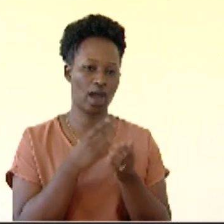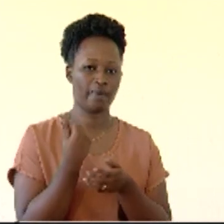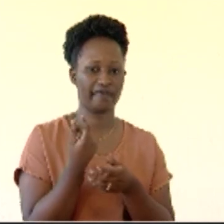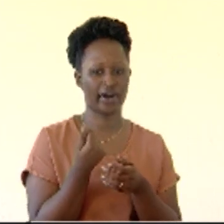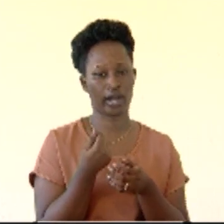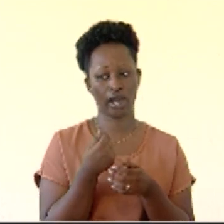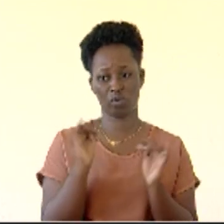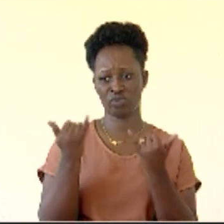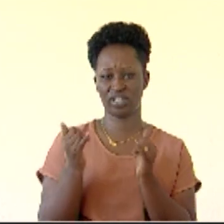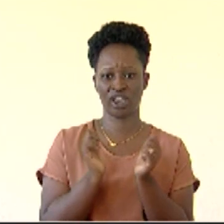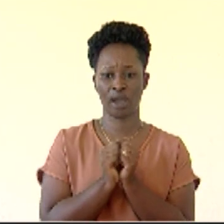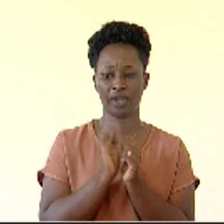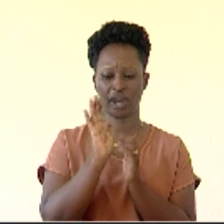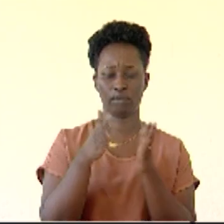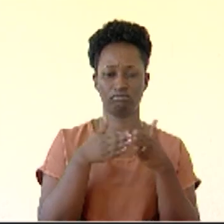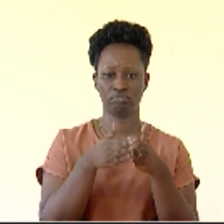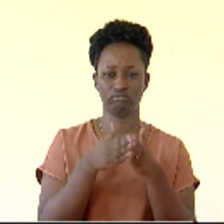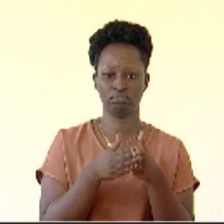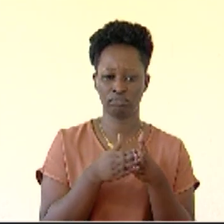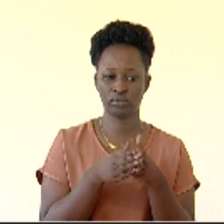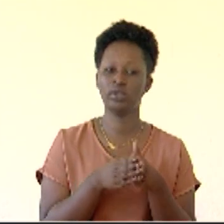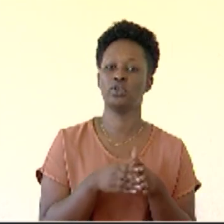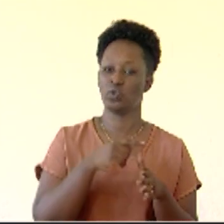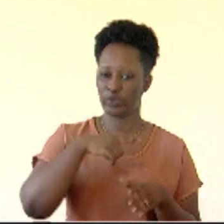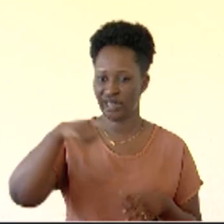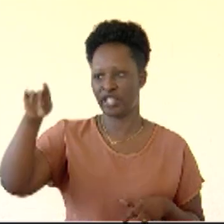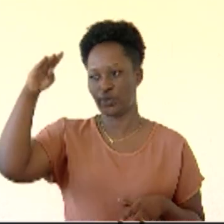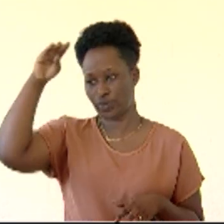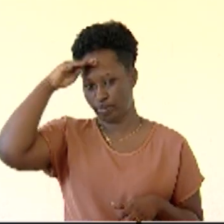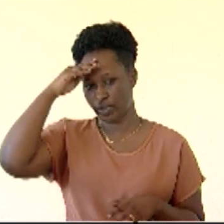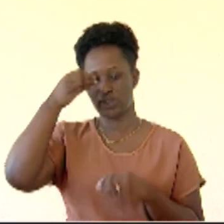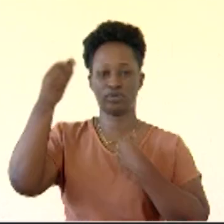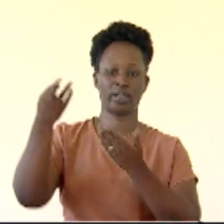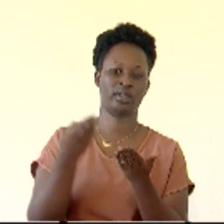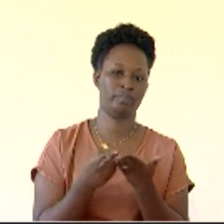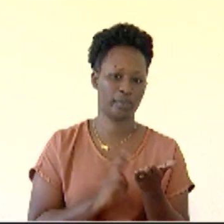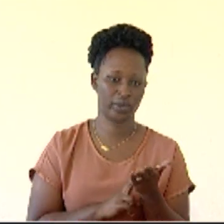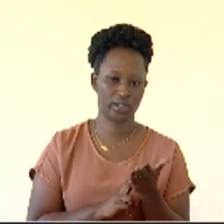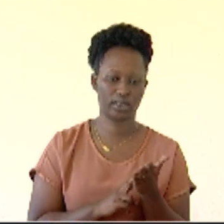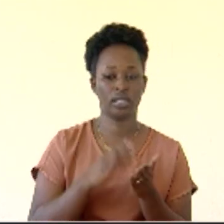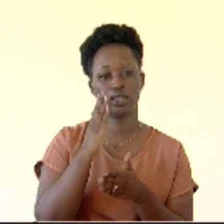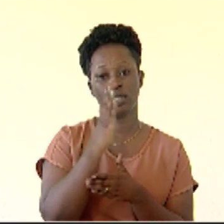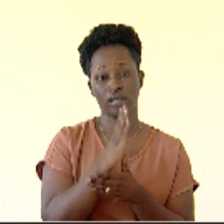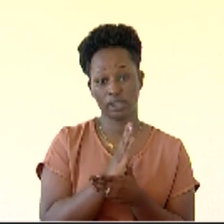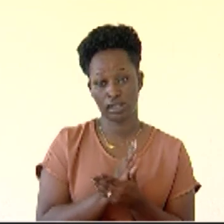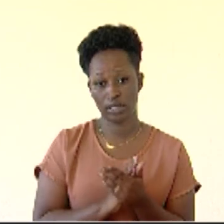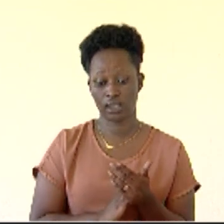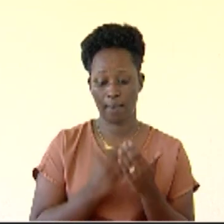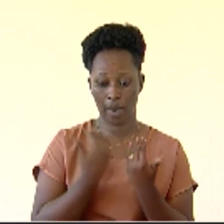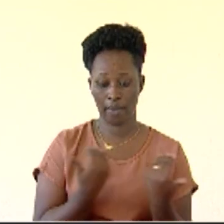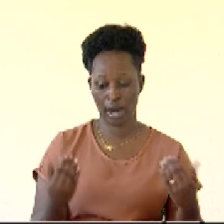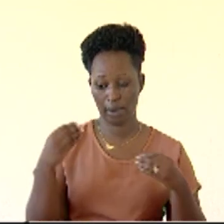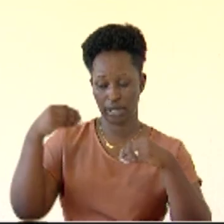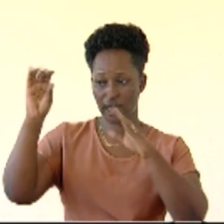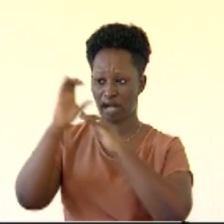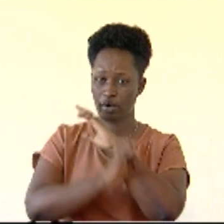very young, report the case to the police. Some children and young people are illegally taken into foreign countries for